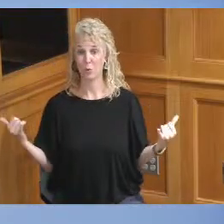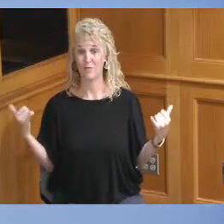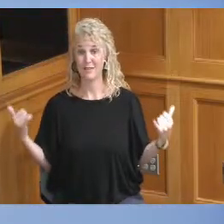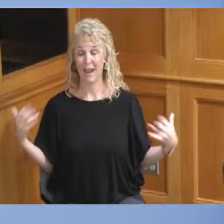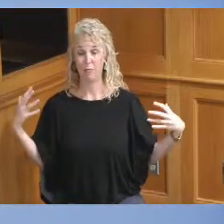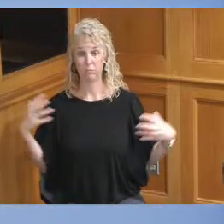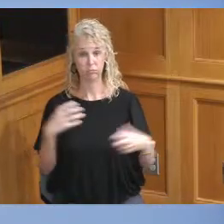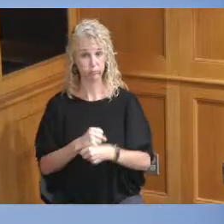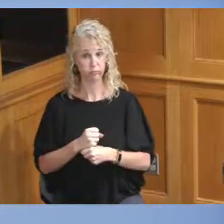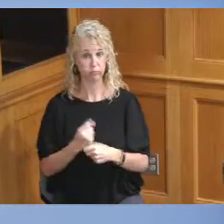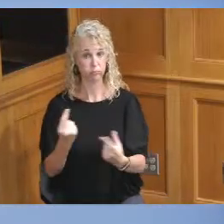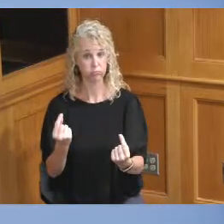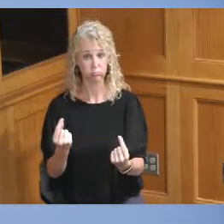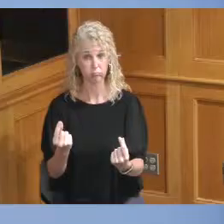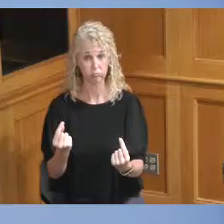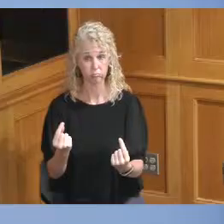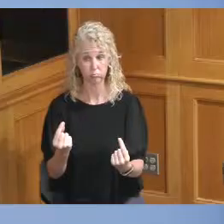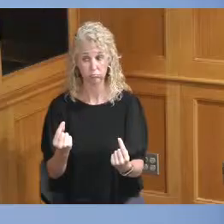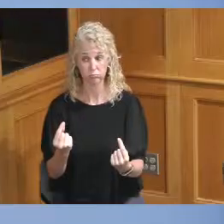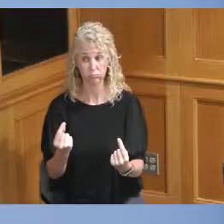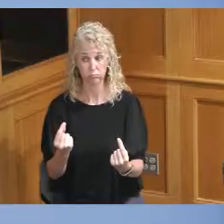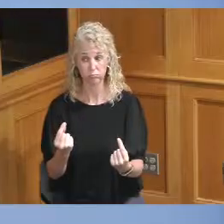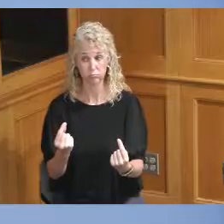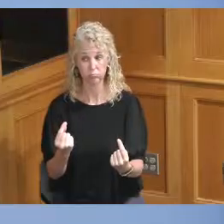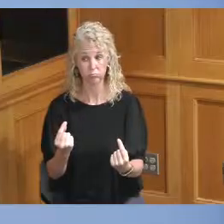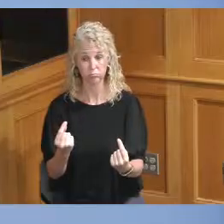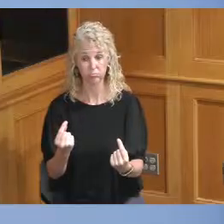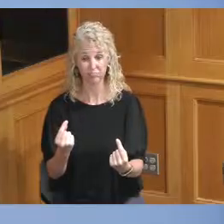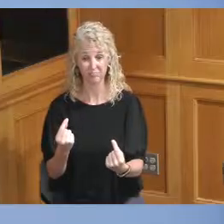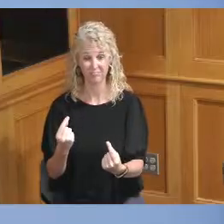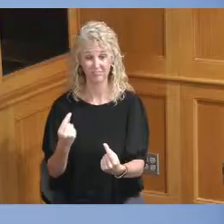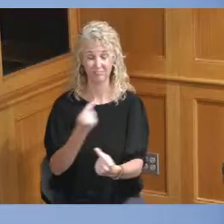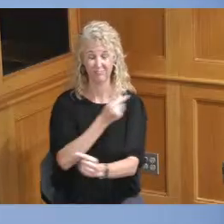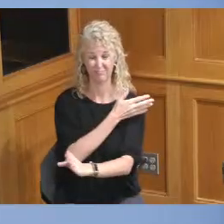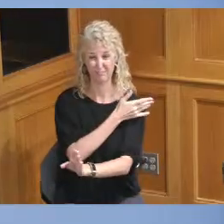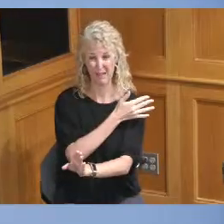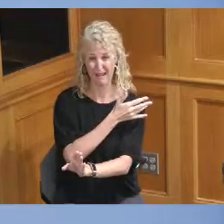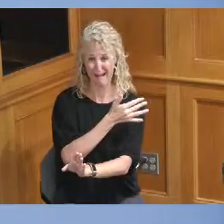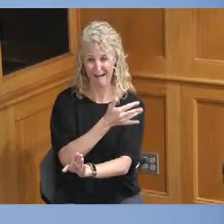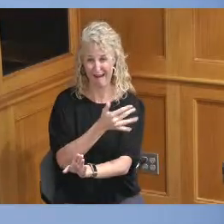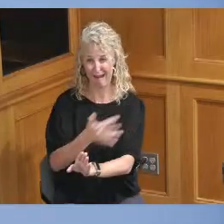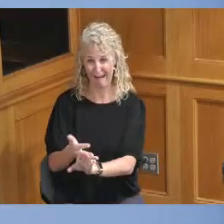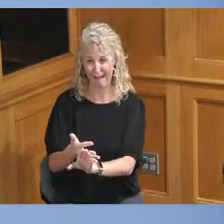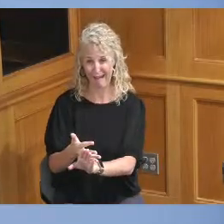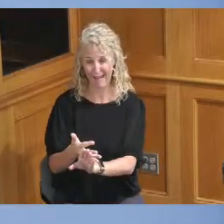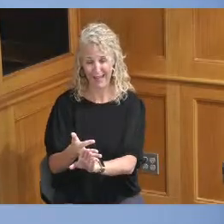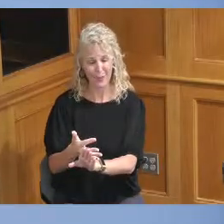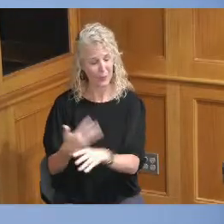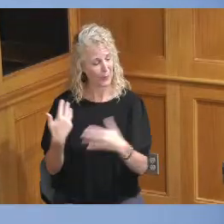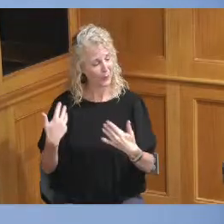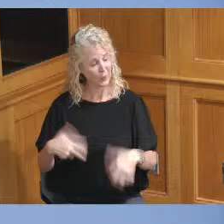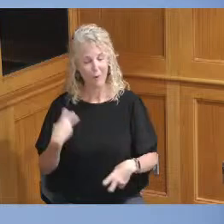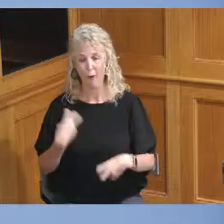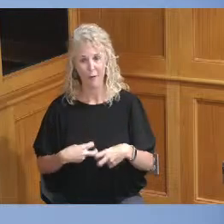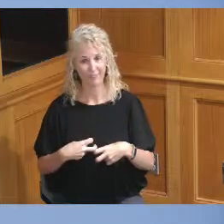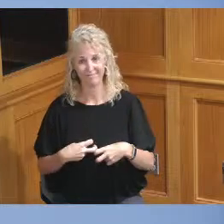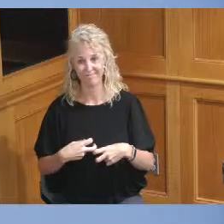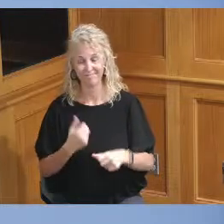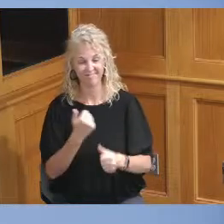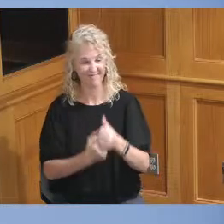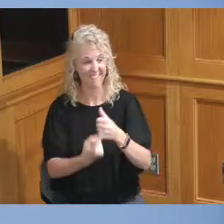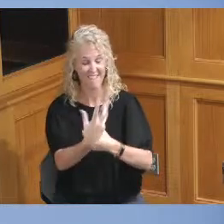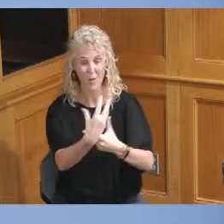Next steps. It took a lot for us to get here, and I can't, thank everyone